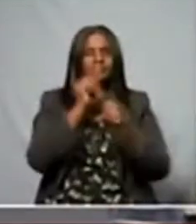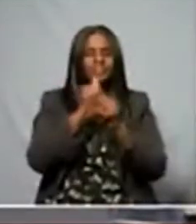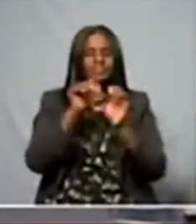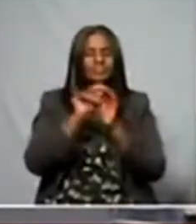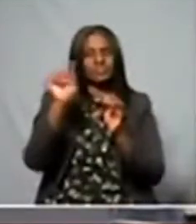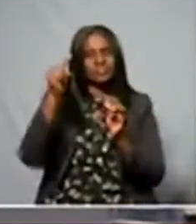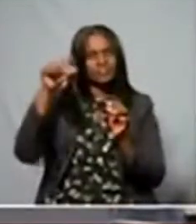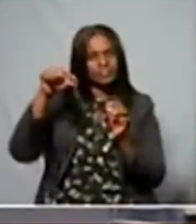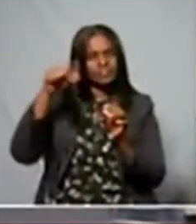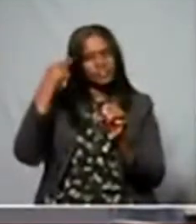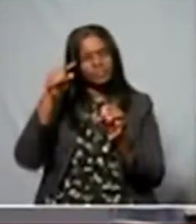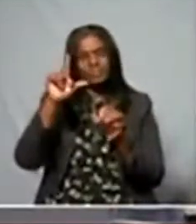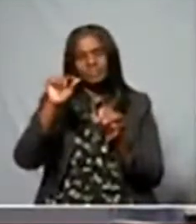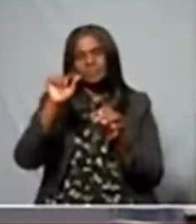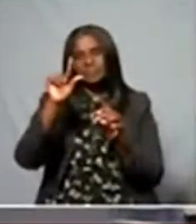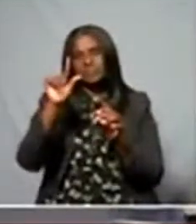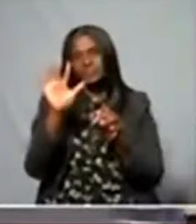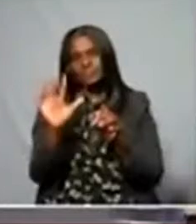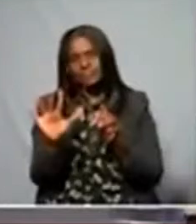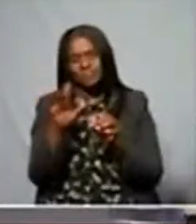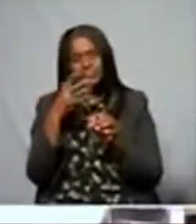quarter of 2025.